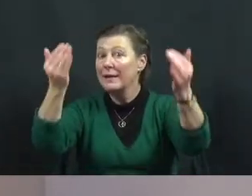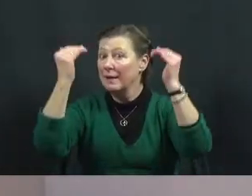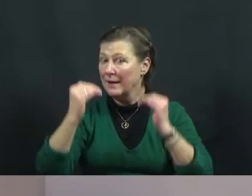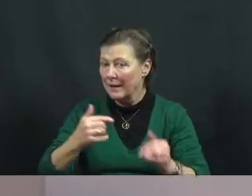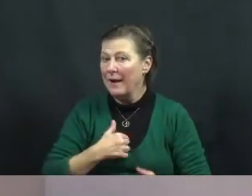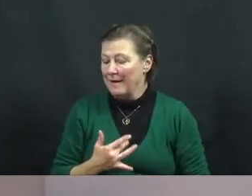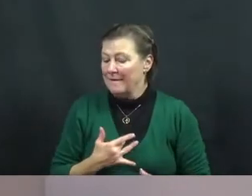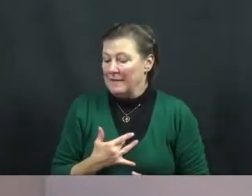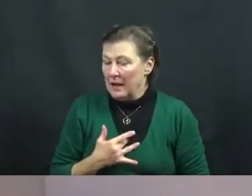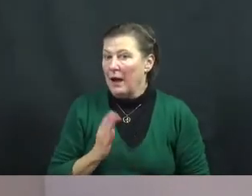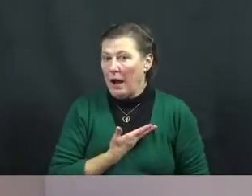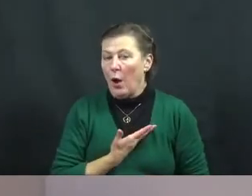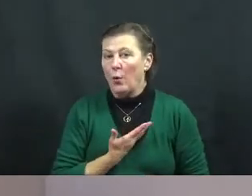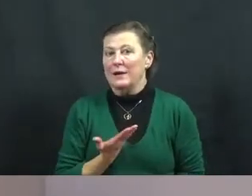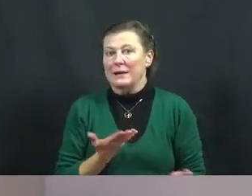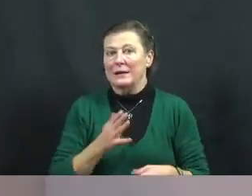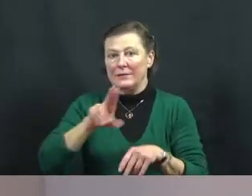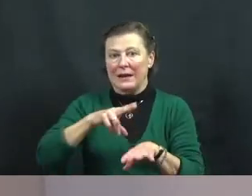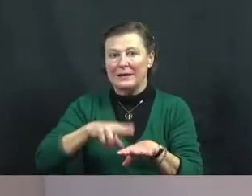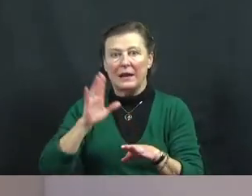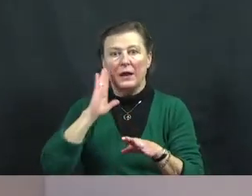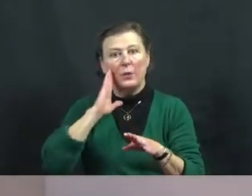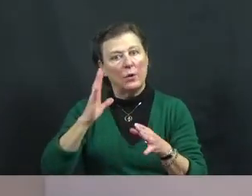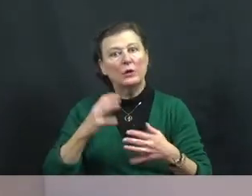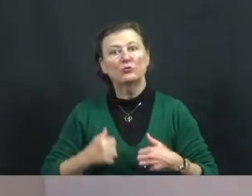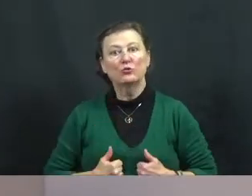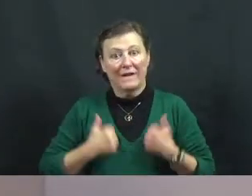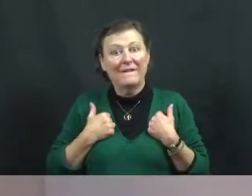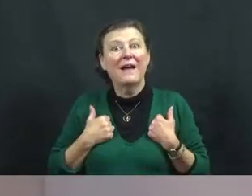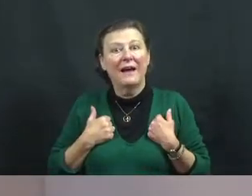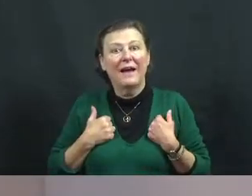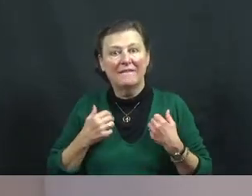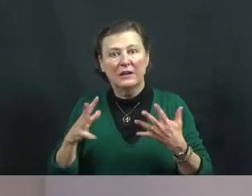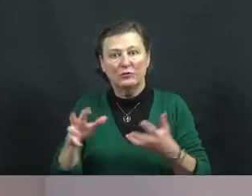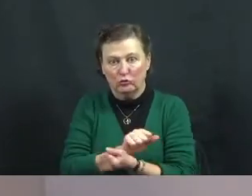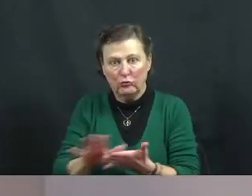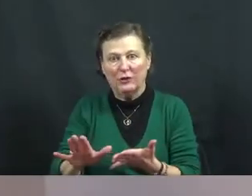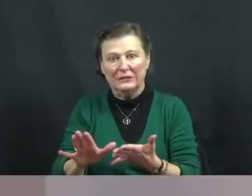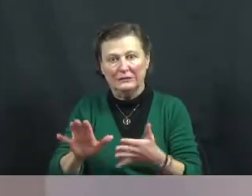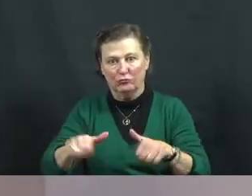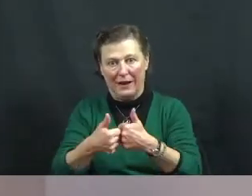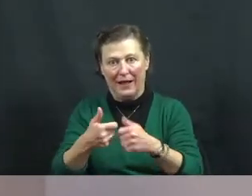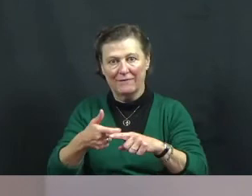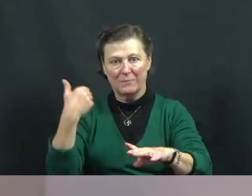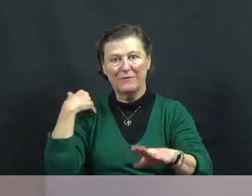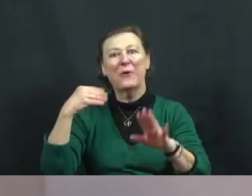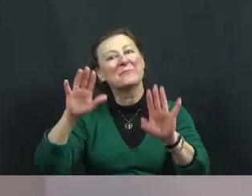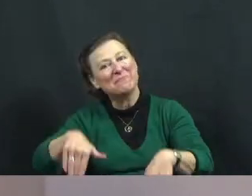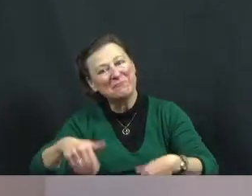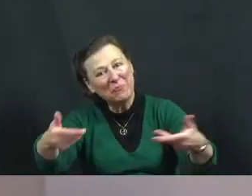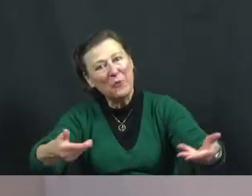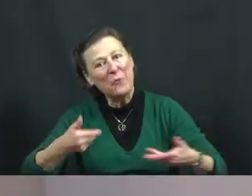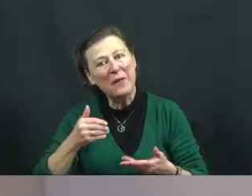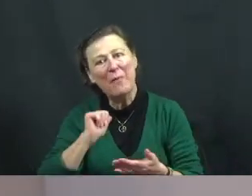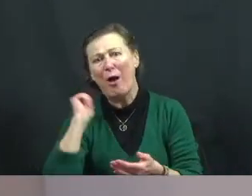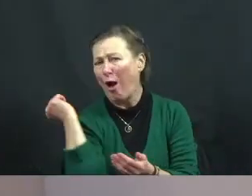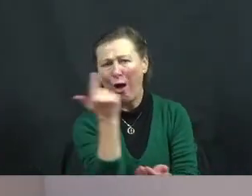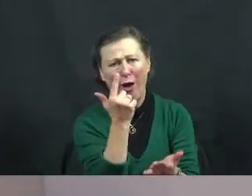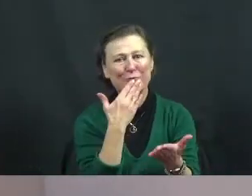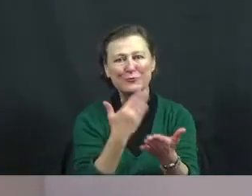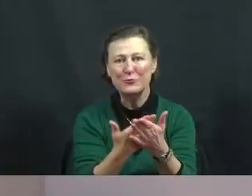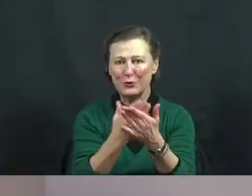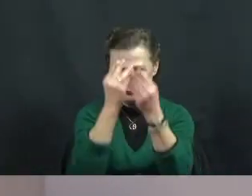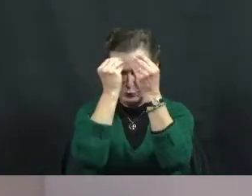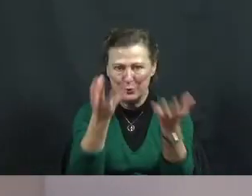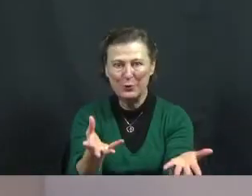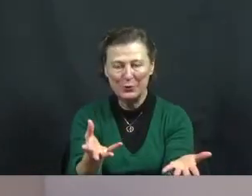to survive a destructive challenge. More good news. So let's welcome the good news, because we've had to face a lot of